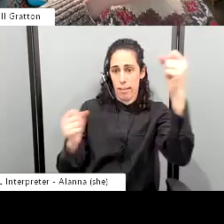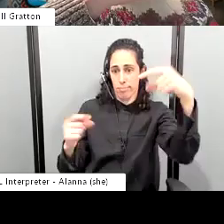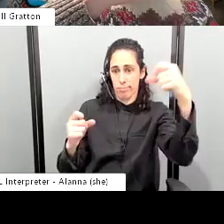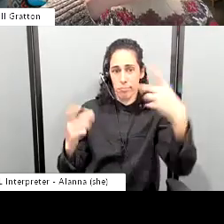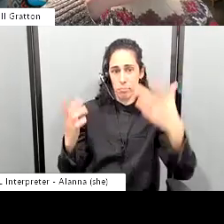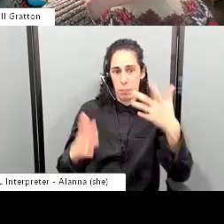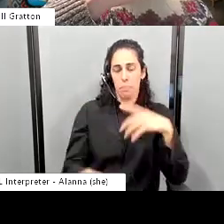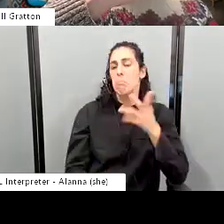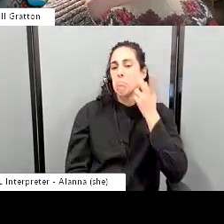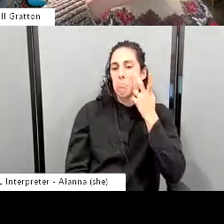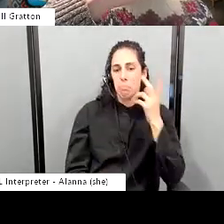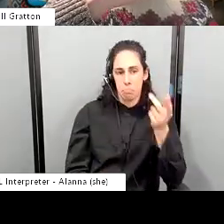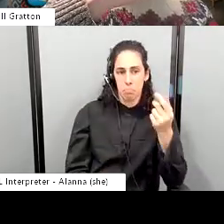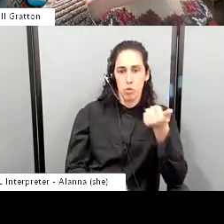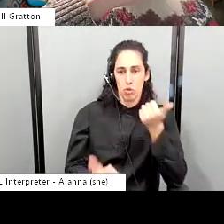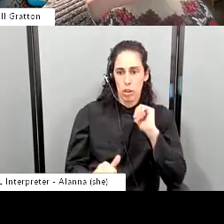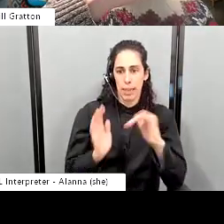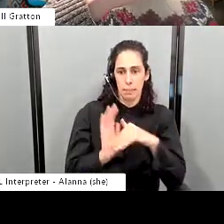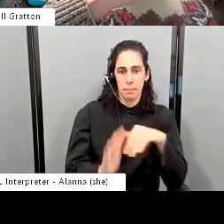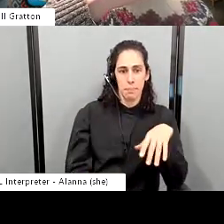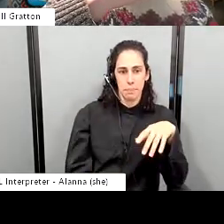Here we go again.